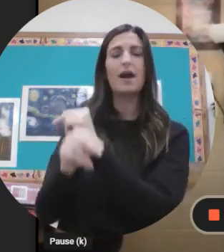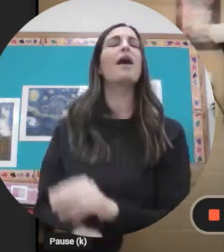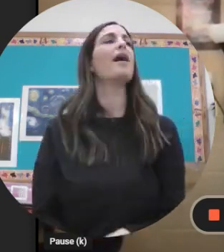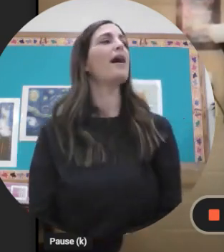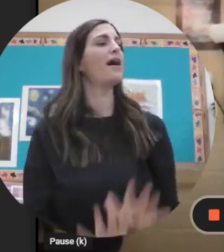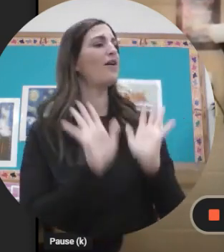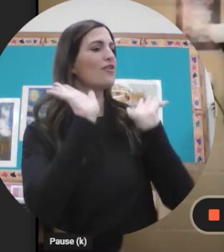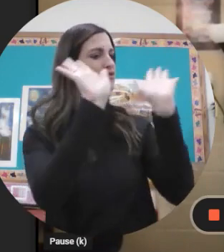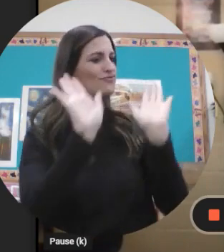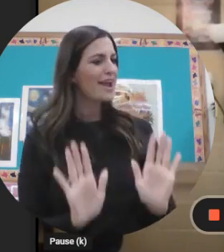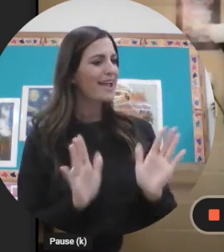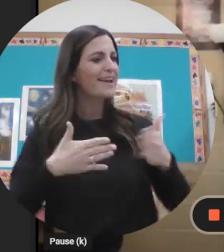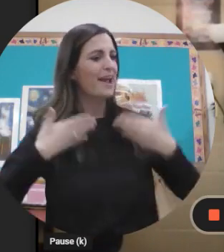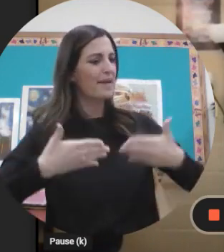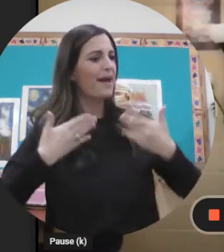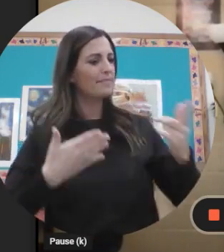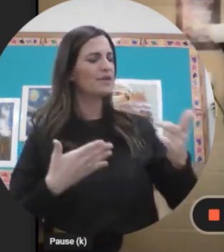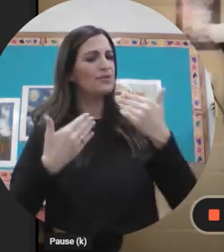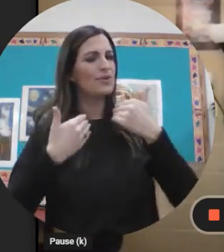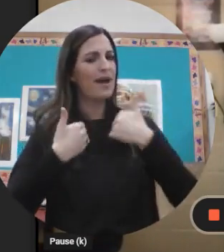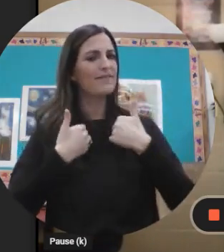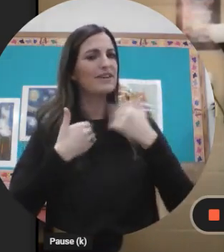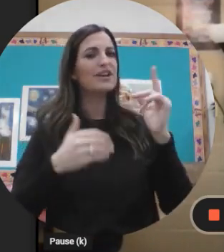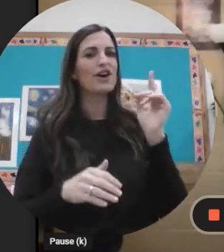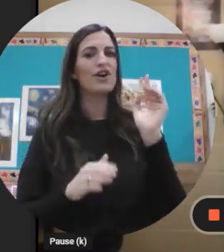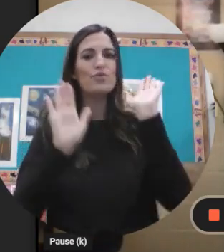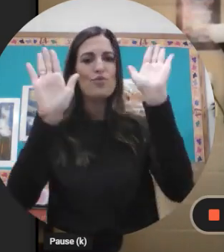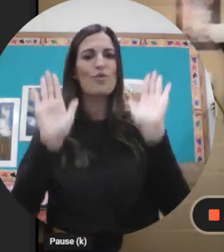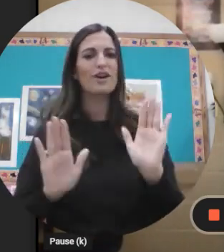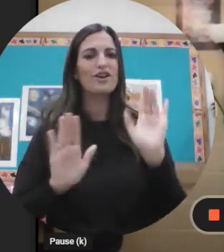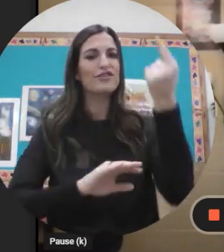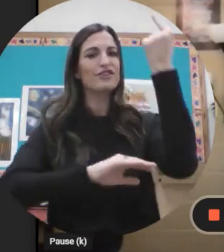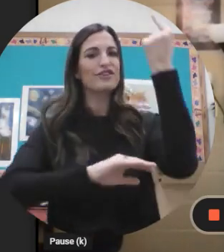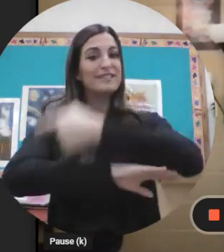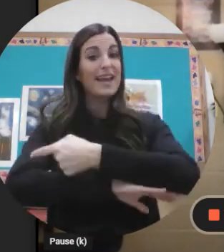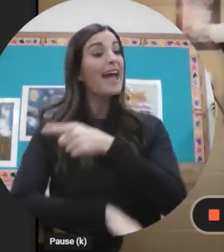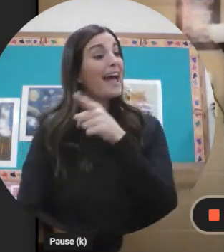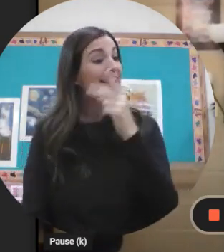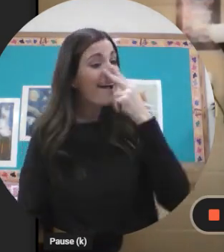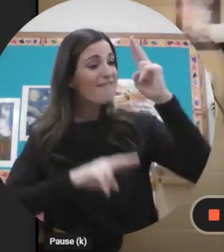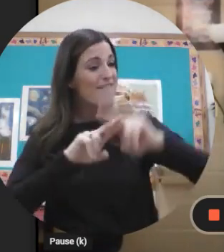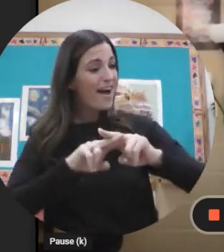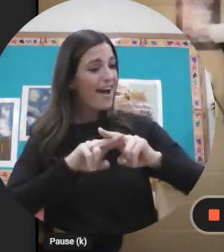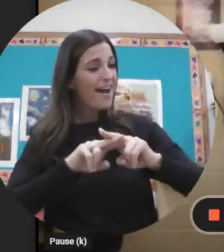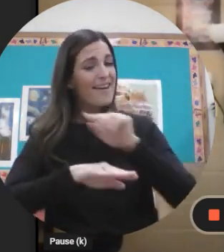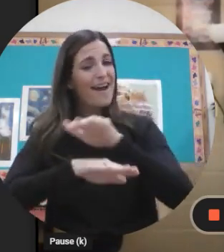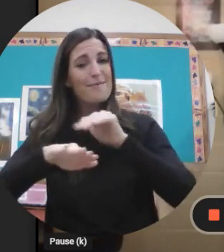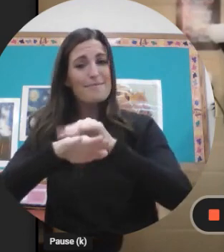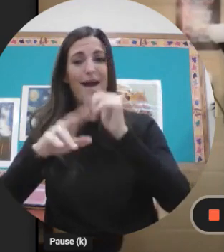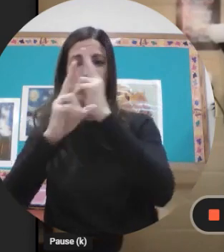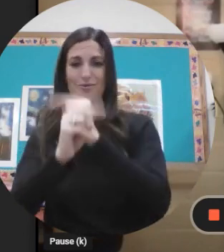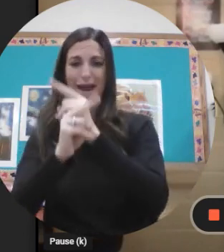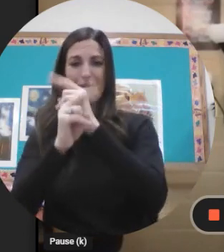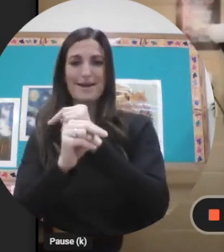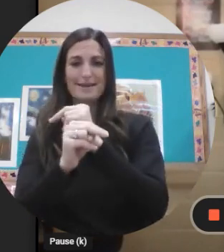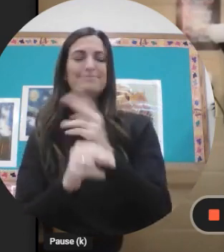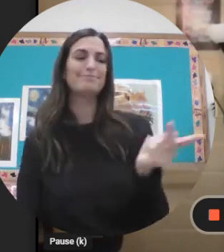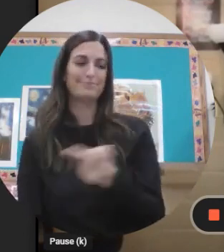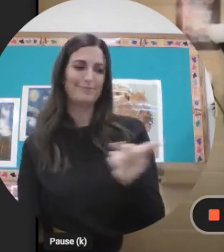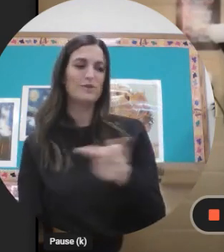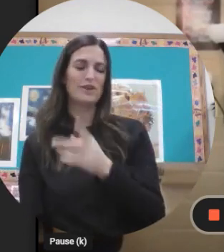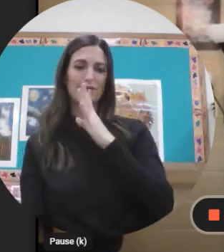smiled. "I'm glad you're having a good first day. And how fun that Emma has a pet rabbit. I'm sure that gives you a lot to talk